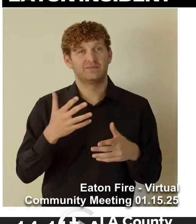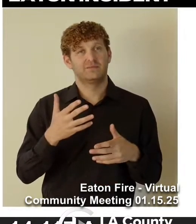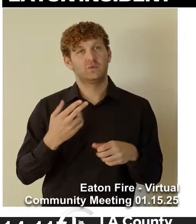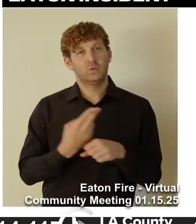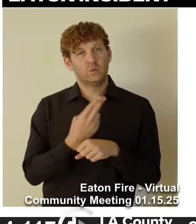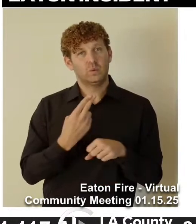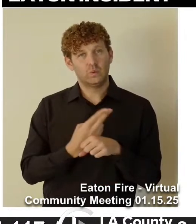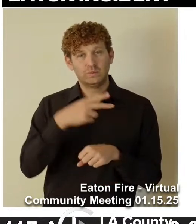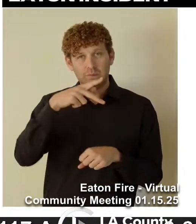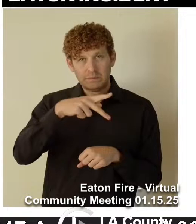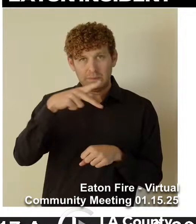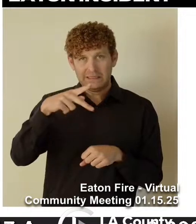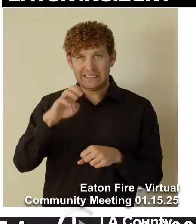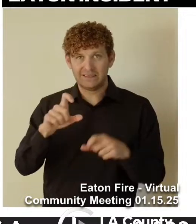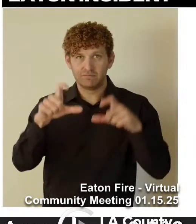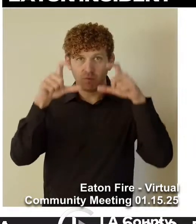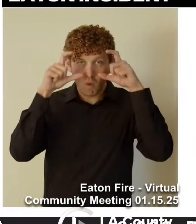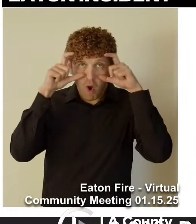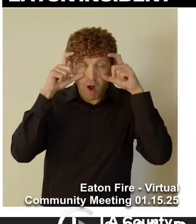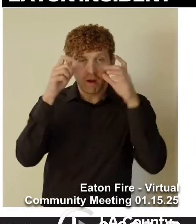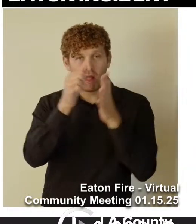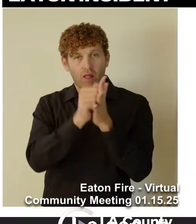goggles, gloves, and masks.